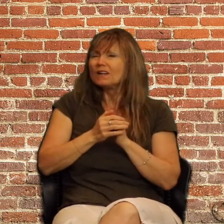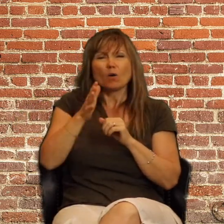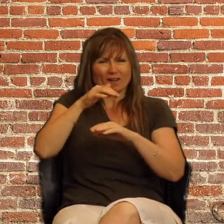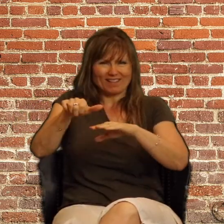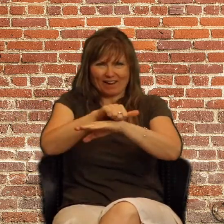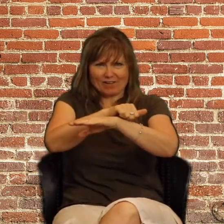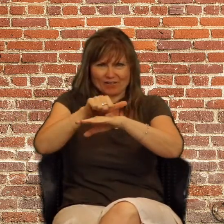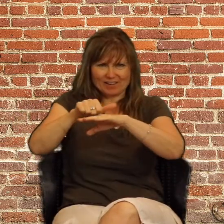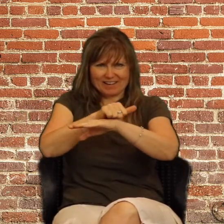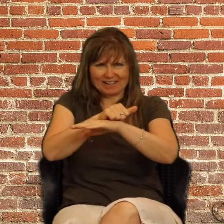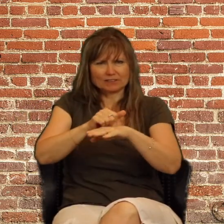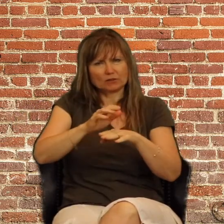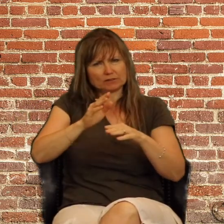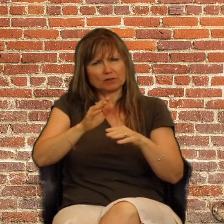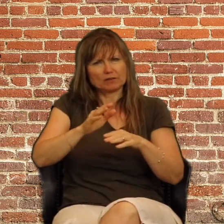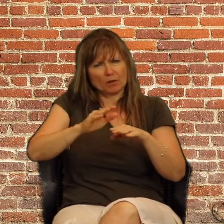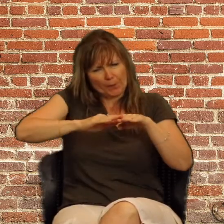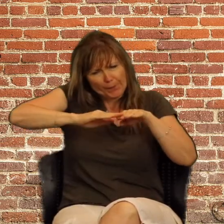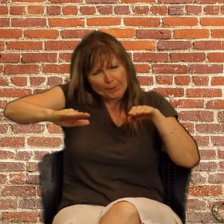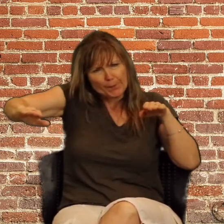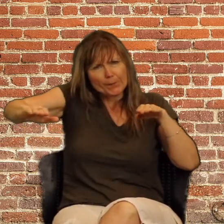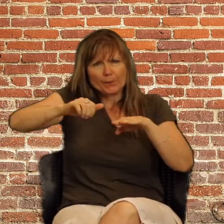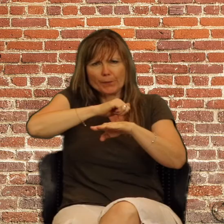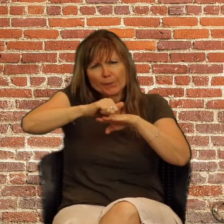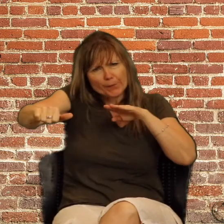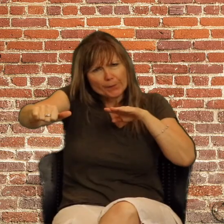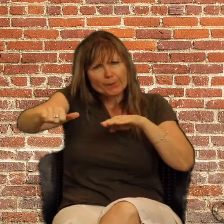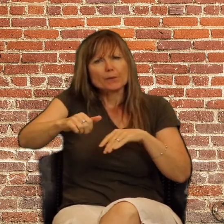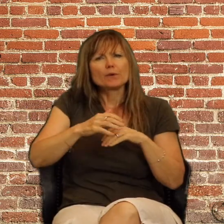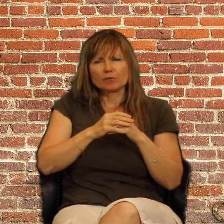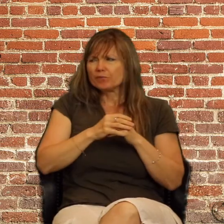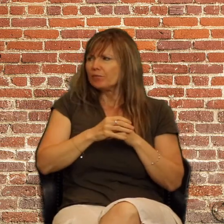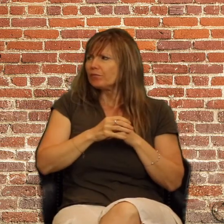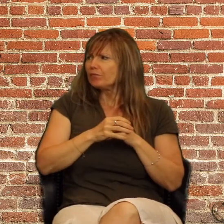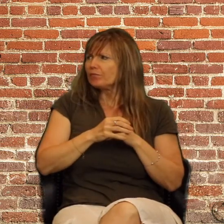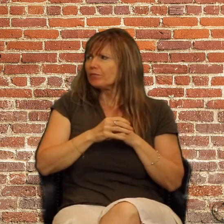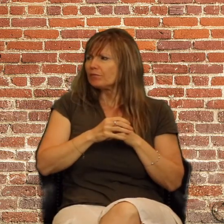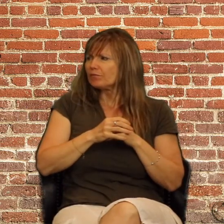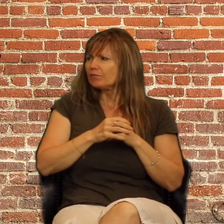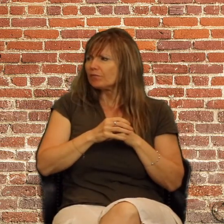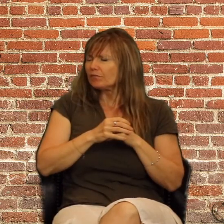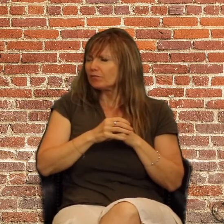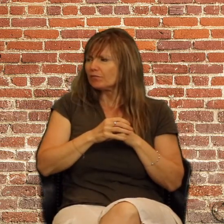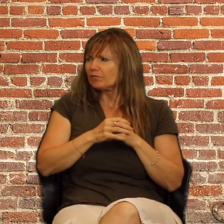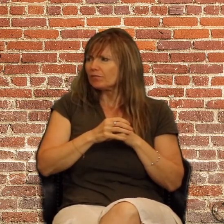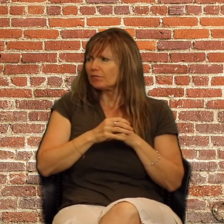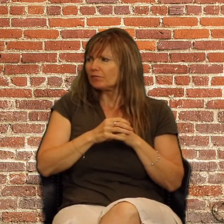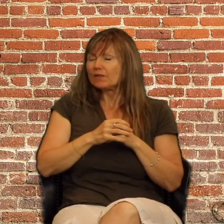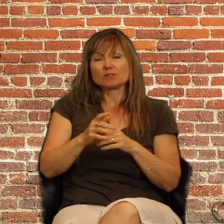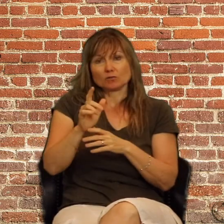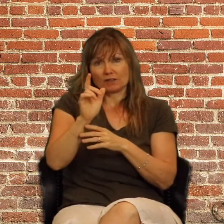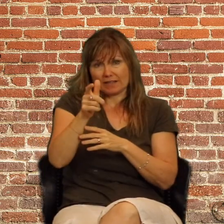this flat out. So eventually, when we get to the part where